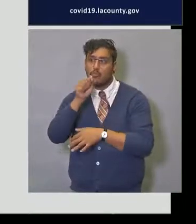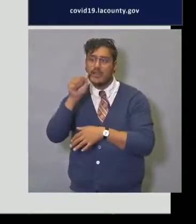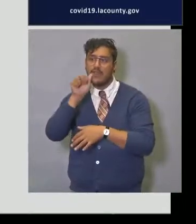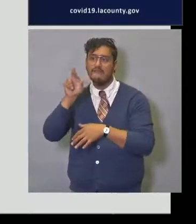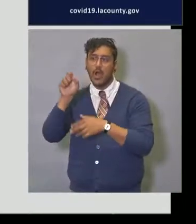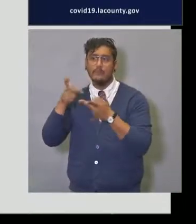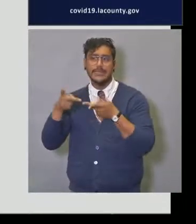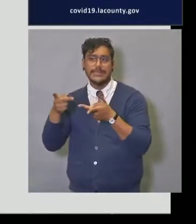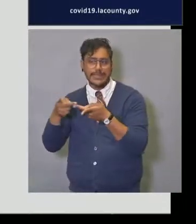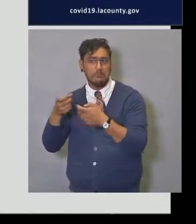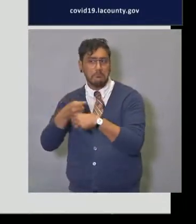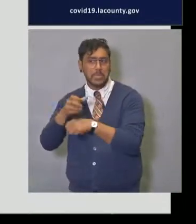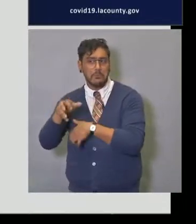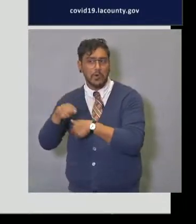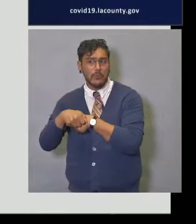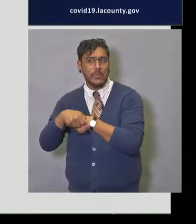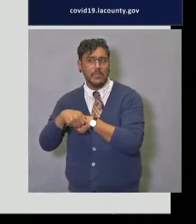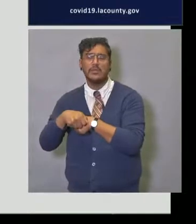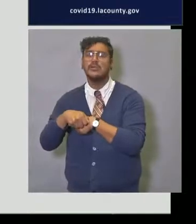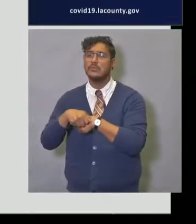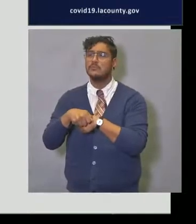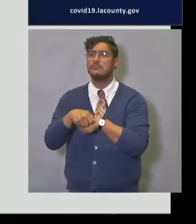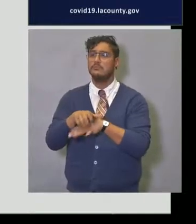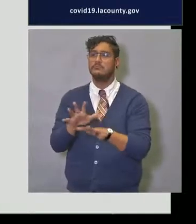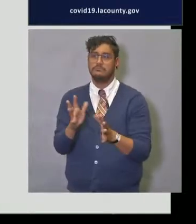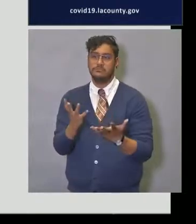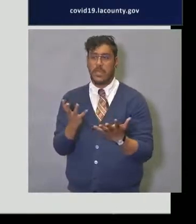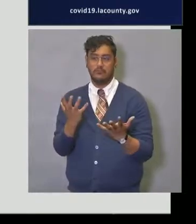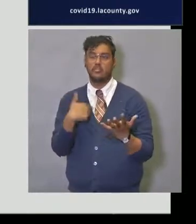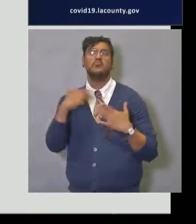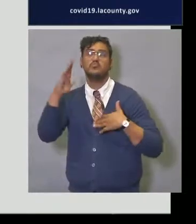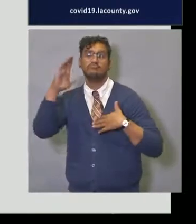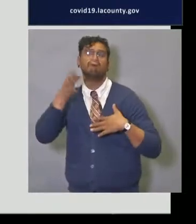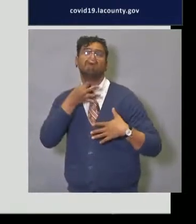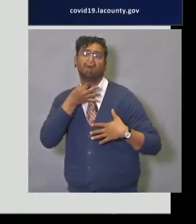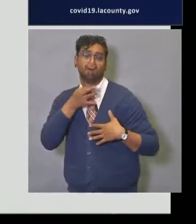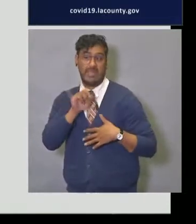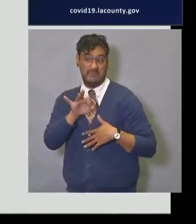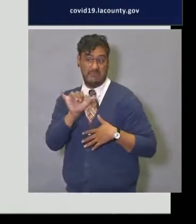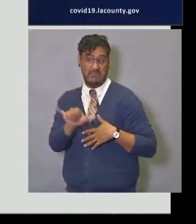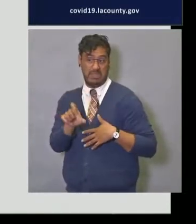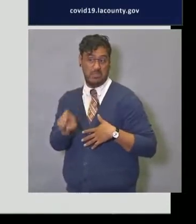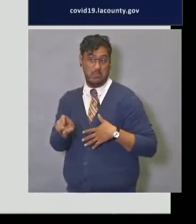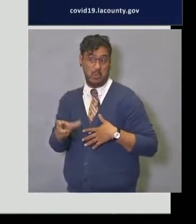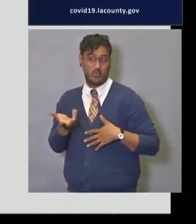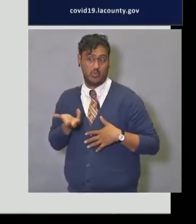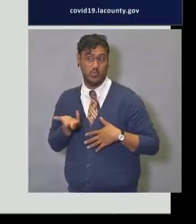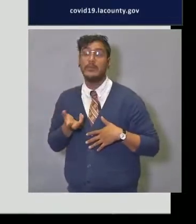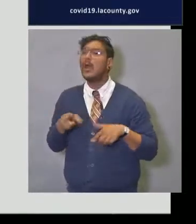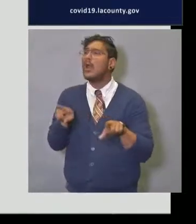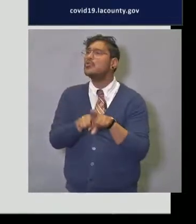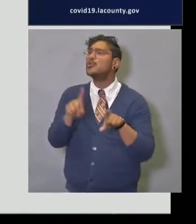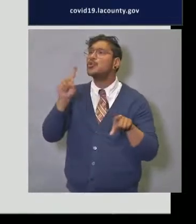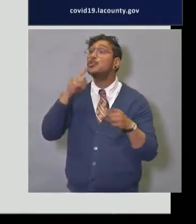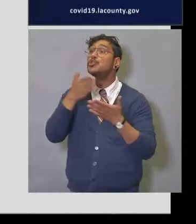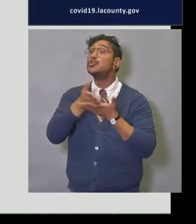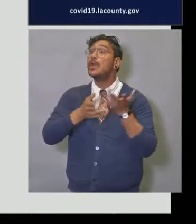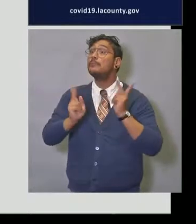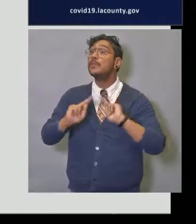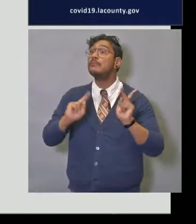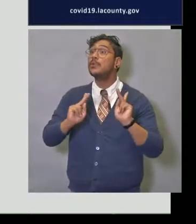also we're hearing that people, I'm just wondering what they're supposed to be doing. And then also we're hearing that some people at the end of the day are waiting at